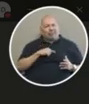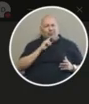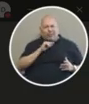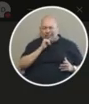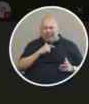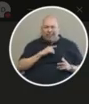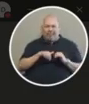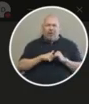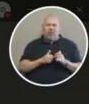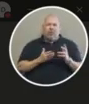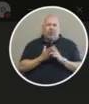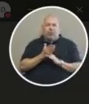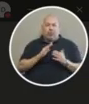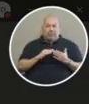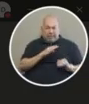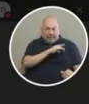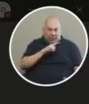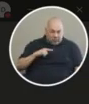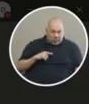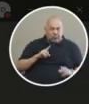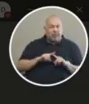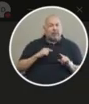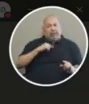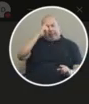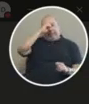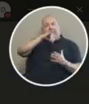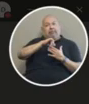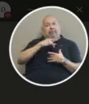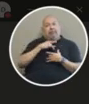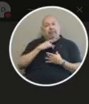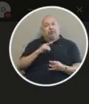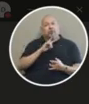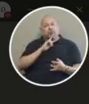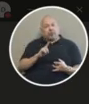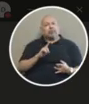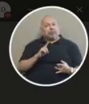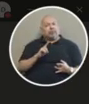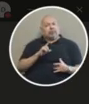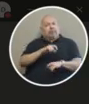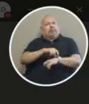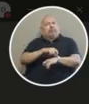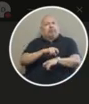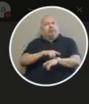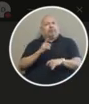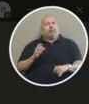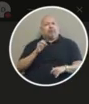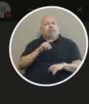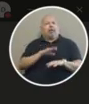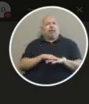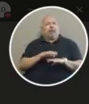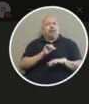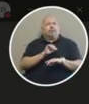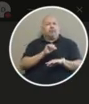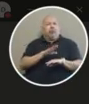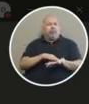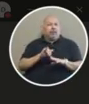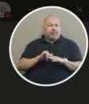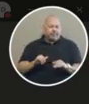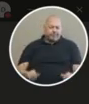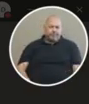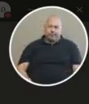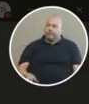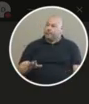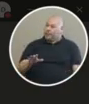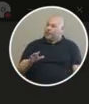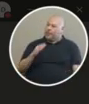haven't followed through with as a council. But I think that interest definitely right now, it's the time to get back on board with it.